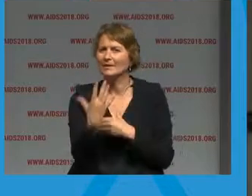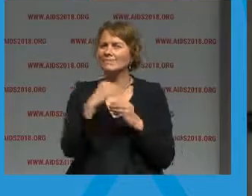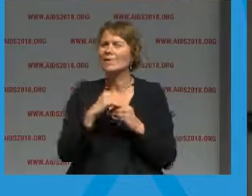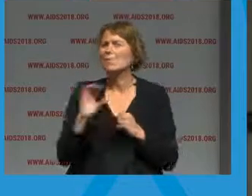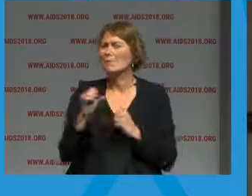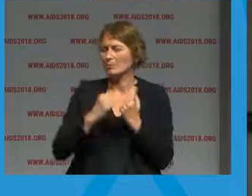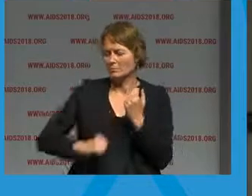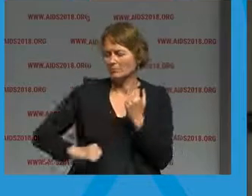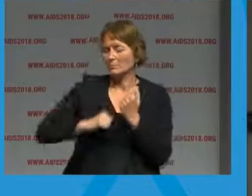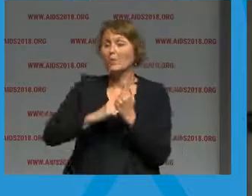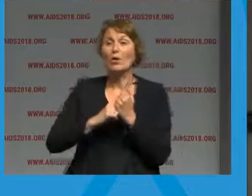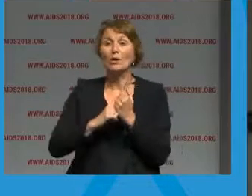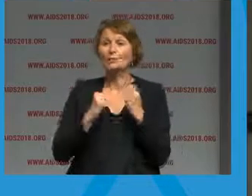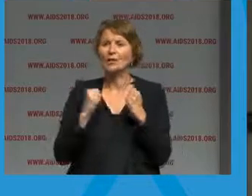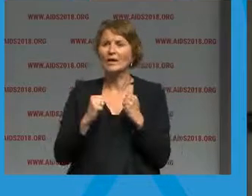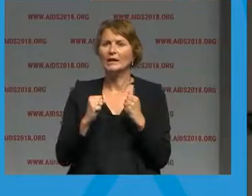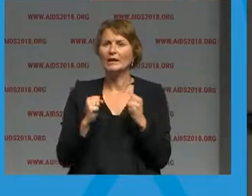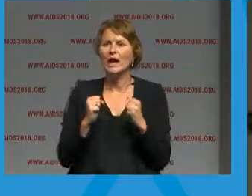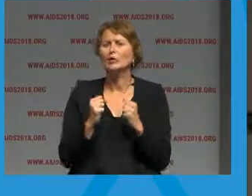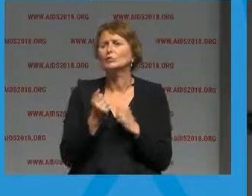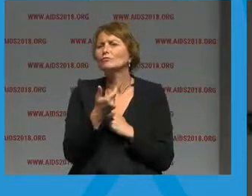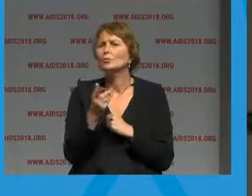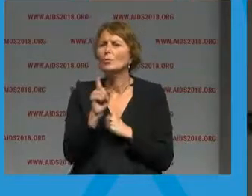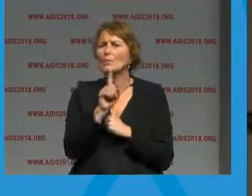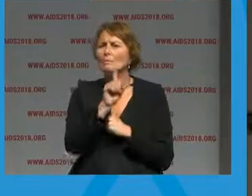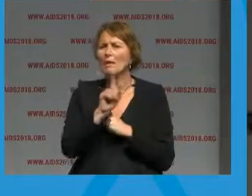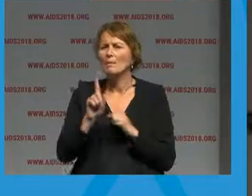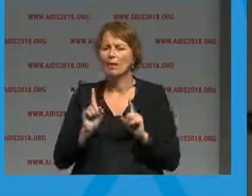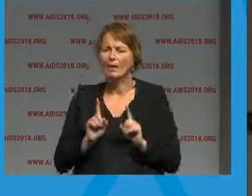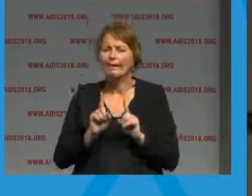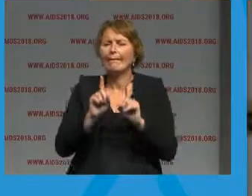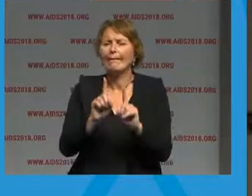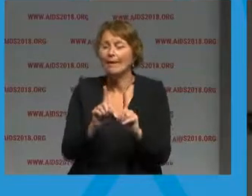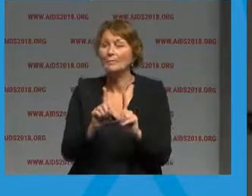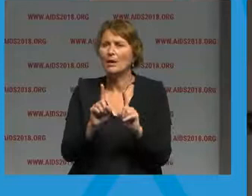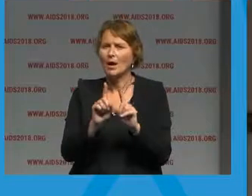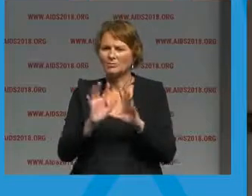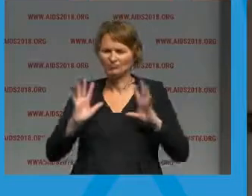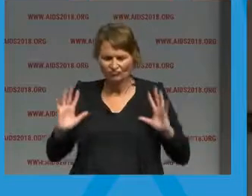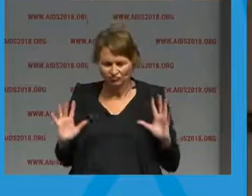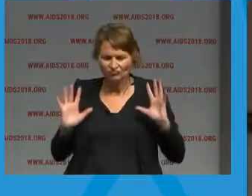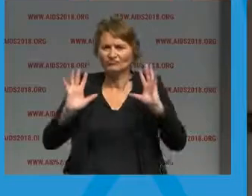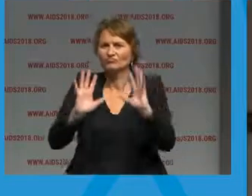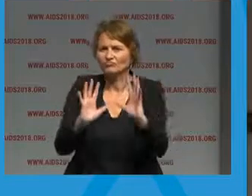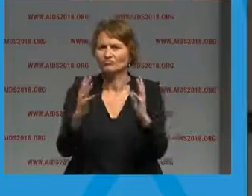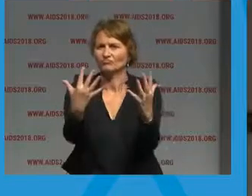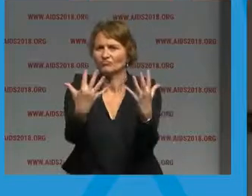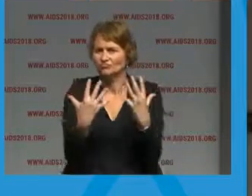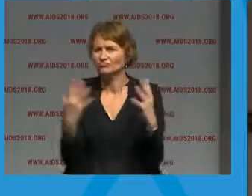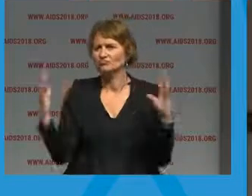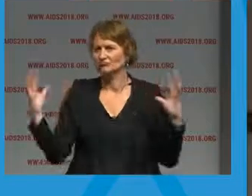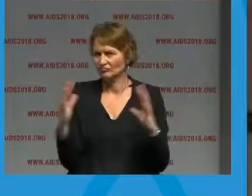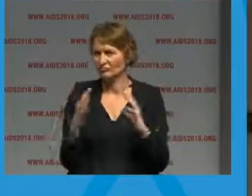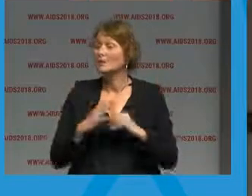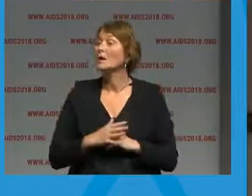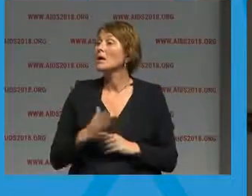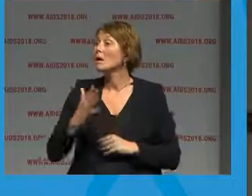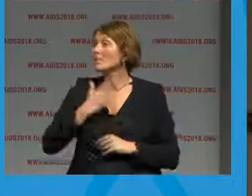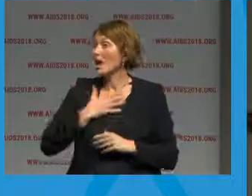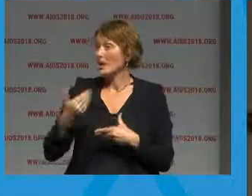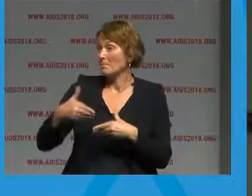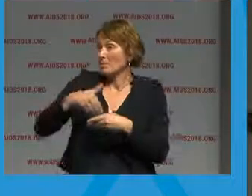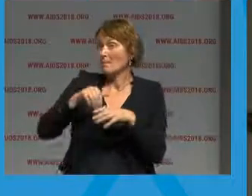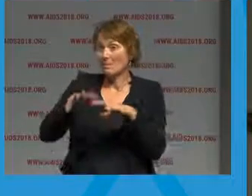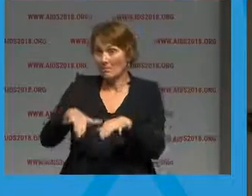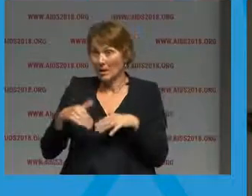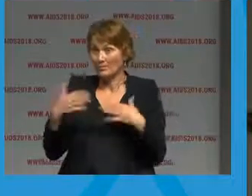highest level of participation, and for us heads of state. I know for me, most of my MPs are here, people from the